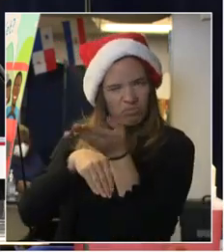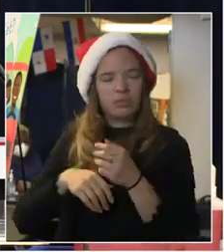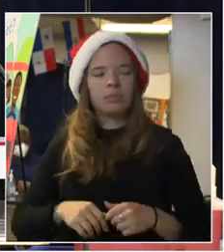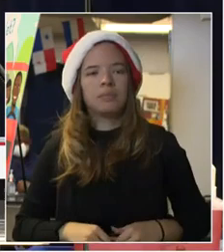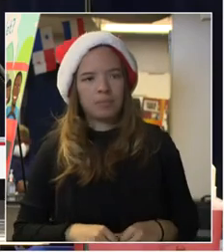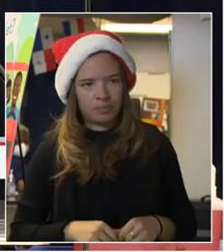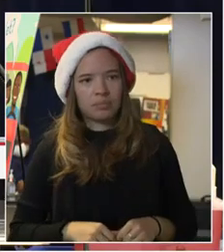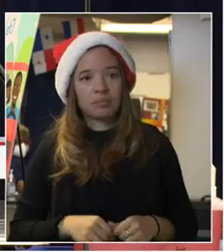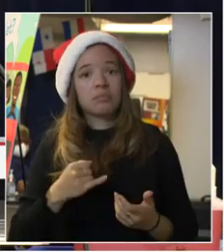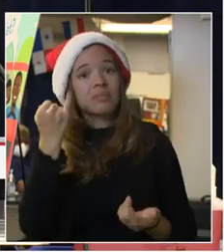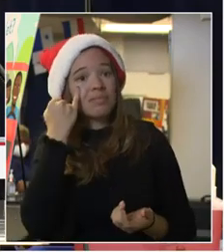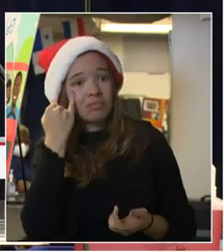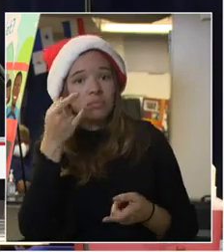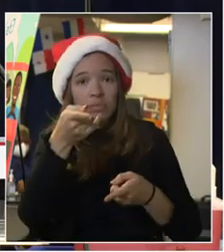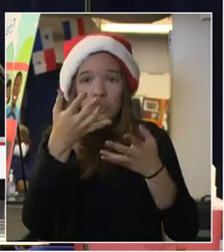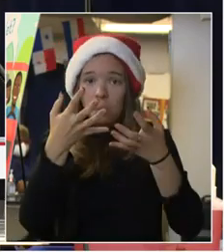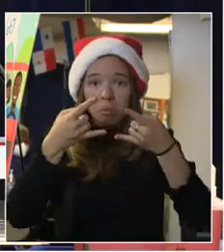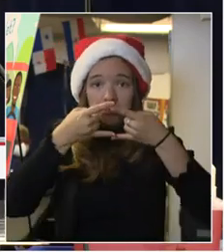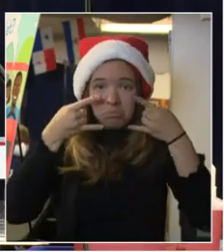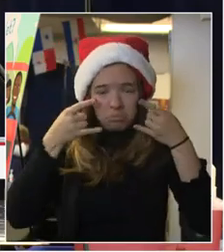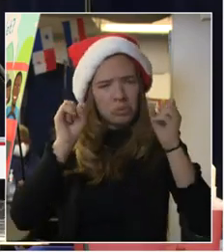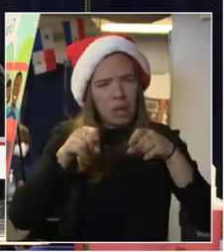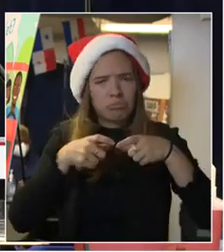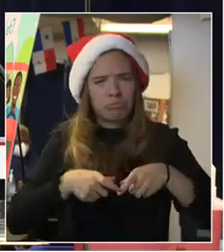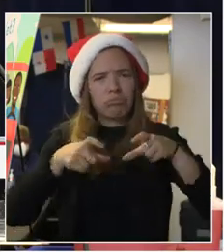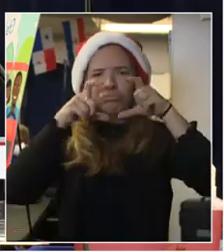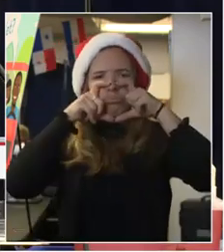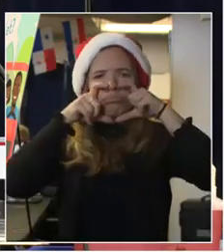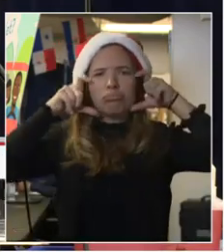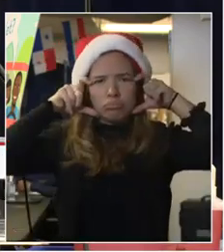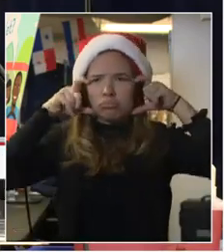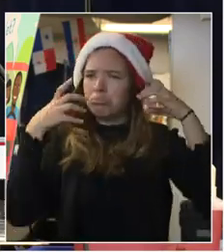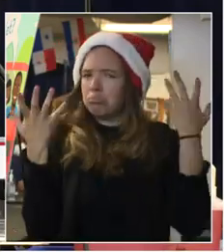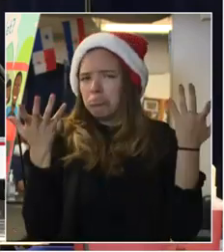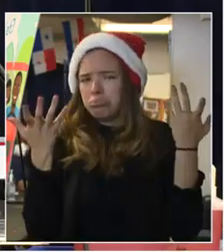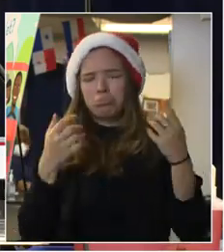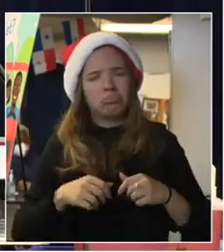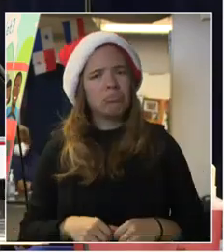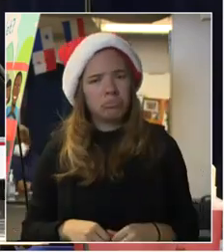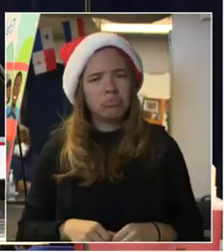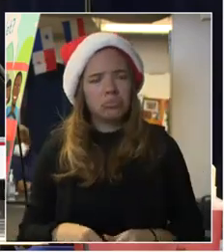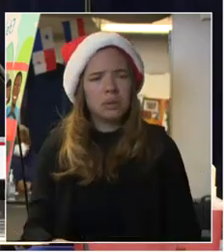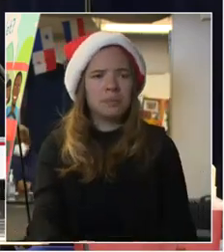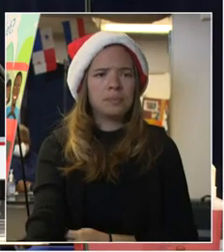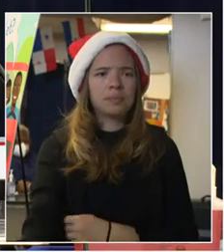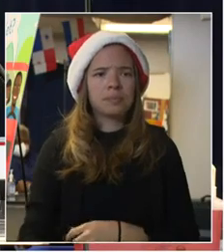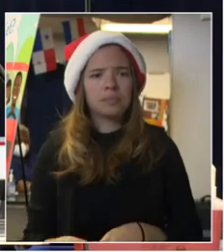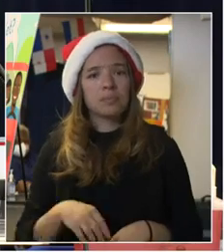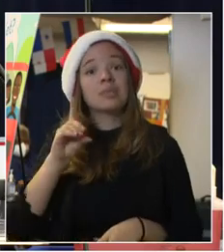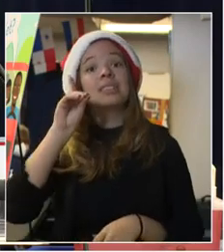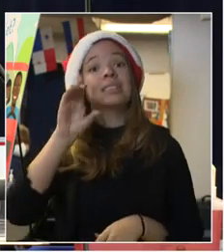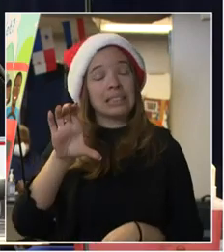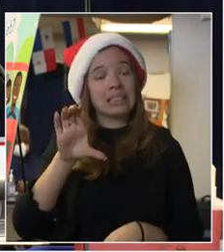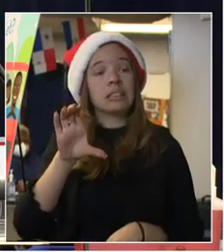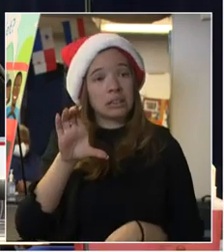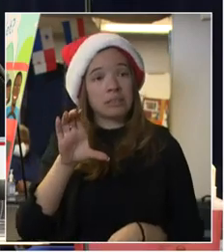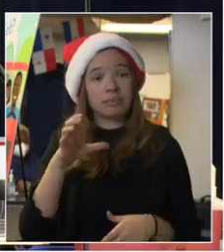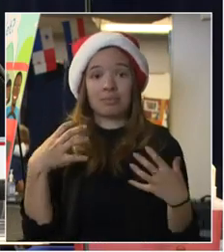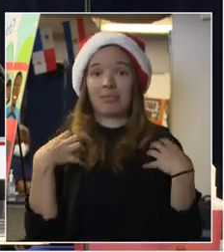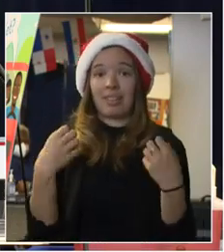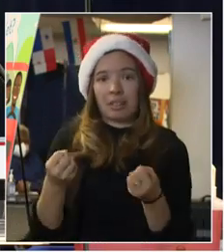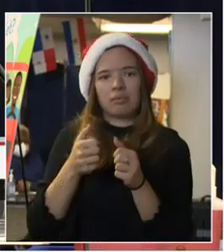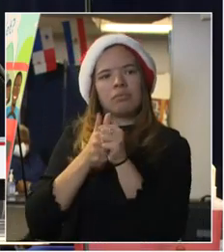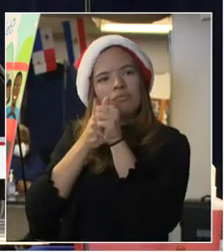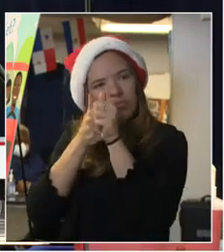level when in large groups. DC Health follows the CDC COVID guidance as